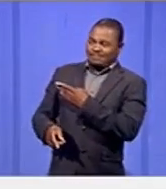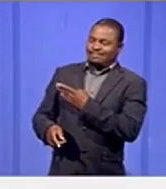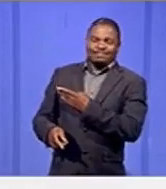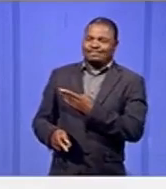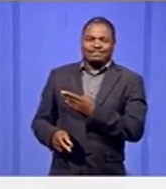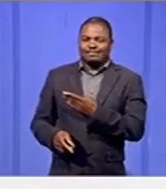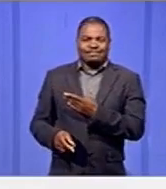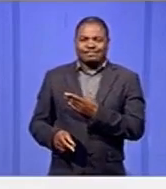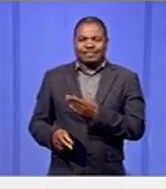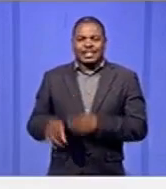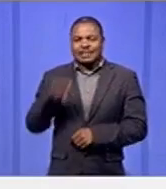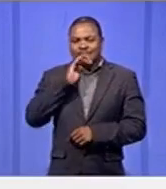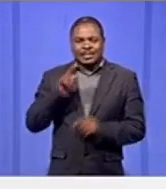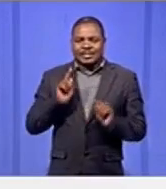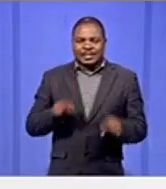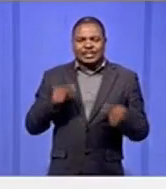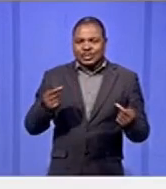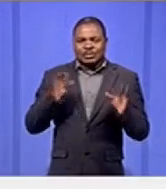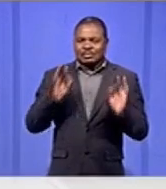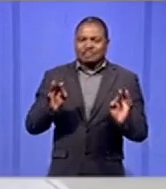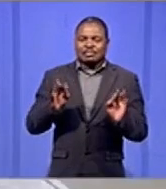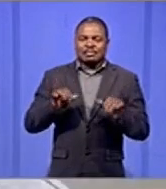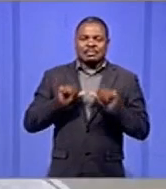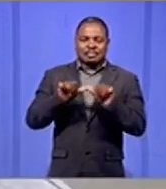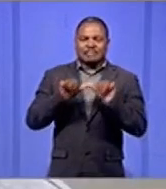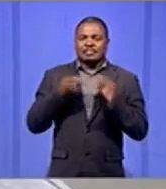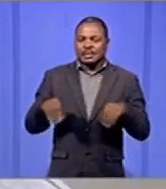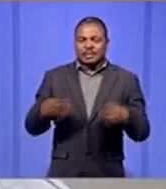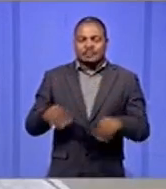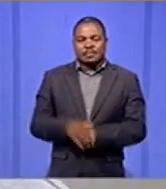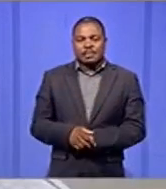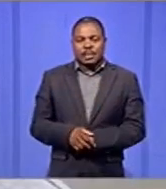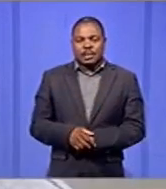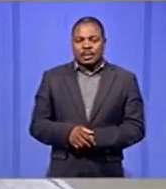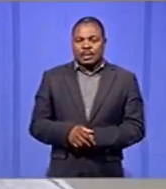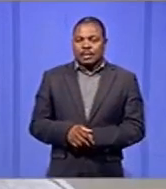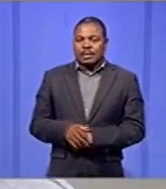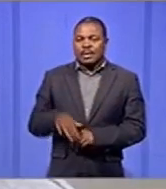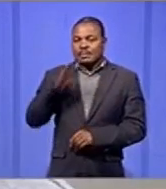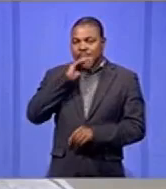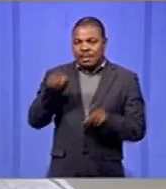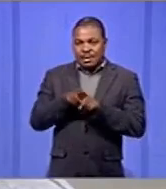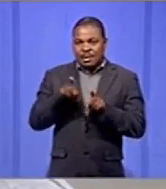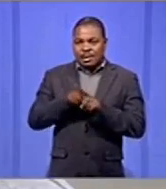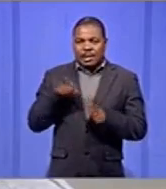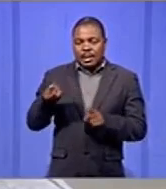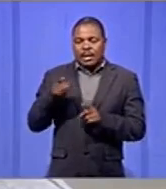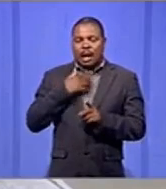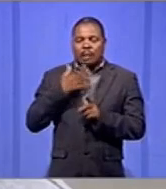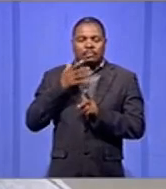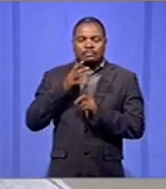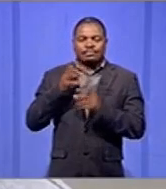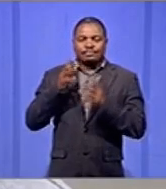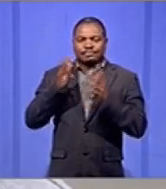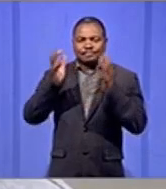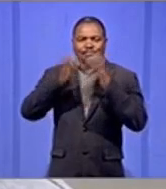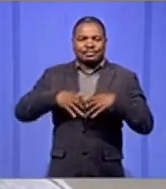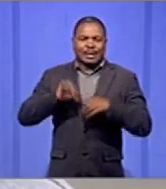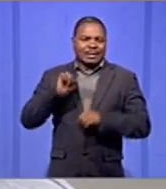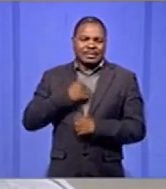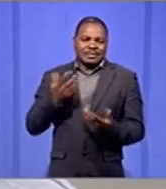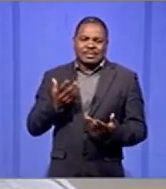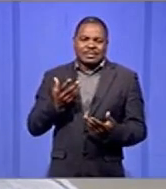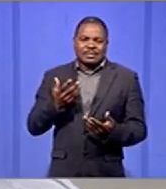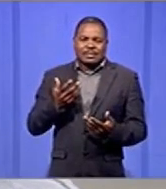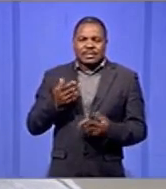not a cost-effective way of running a business. It is absolutely breaking us to the point where it's